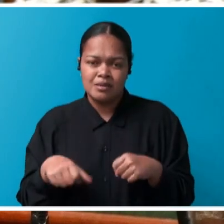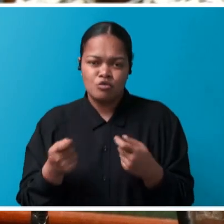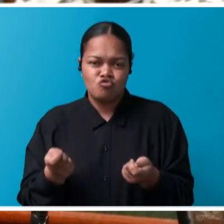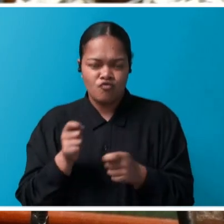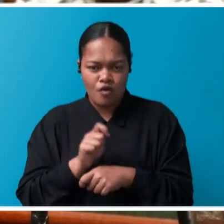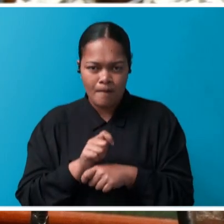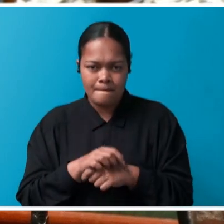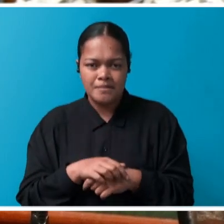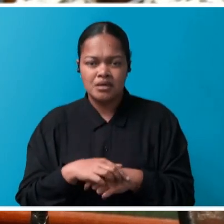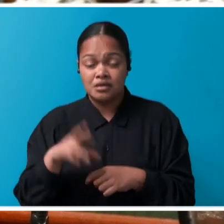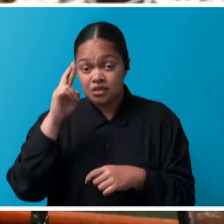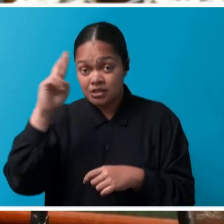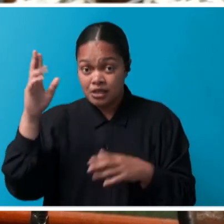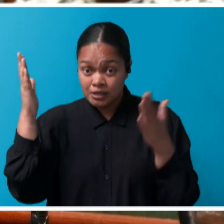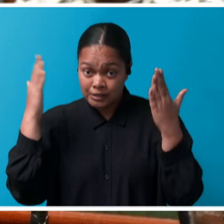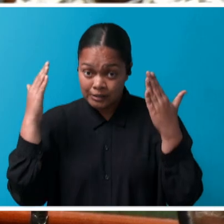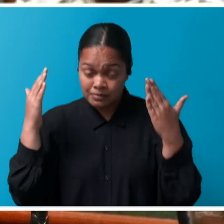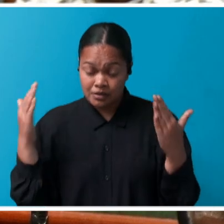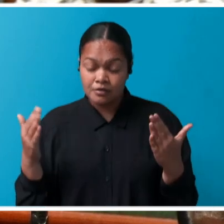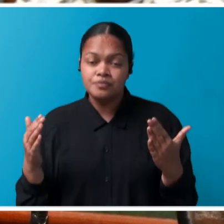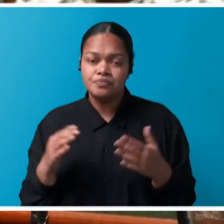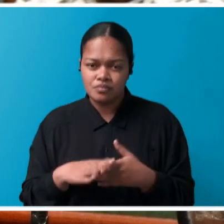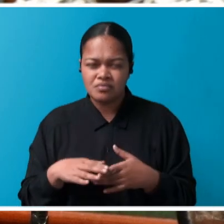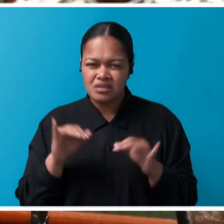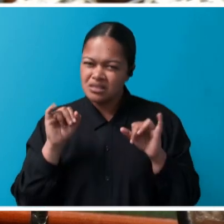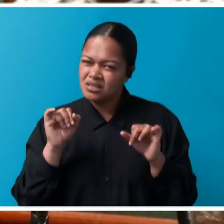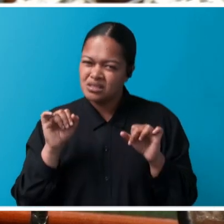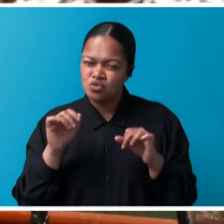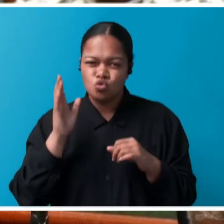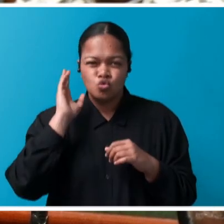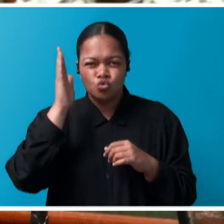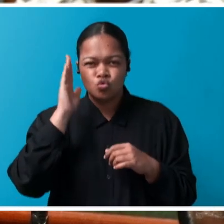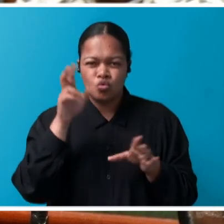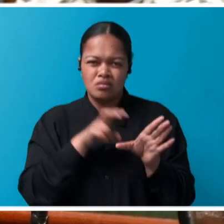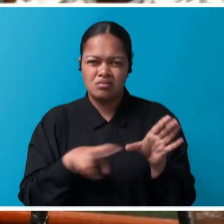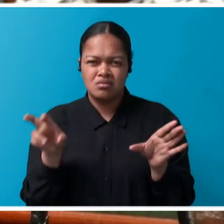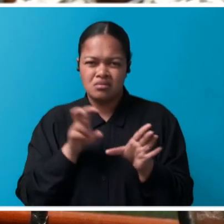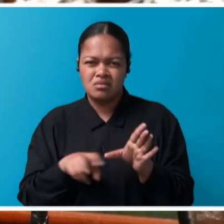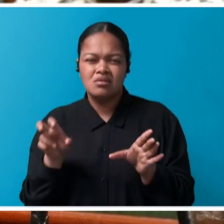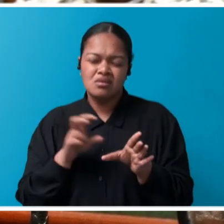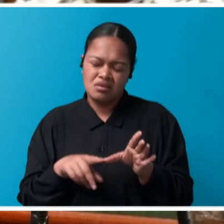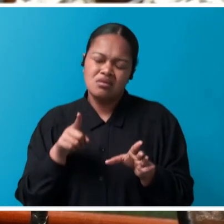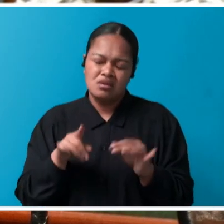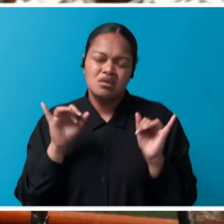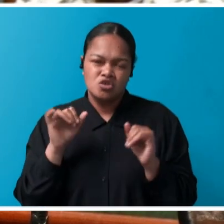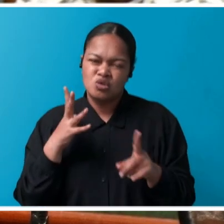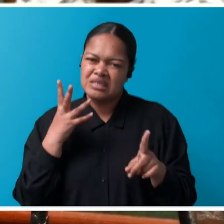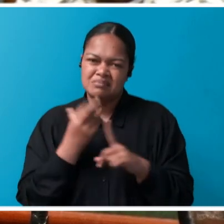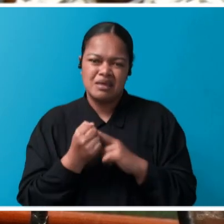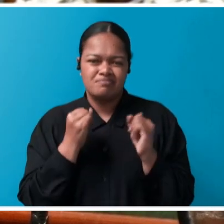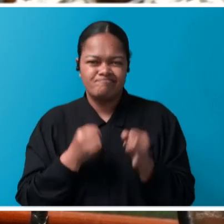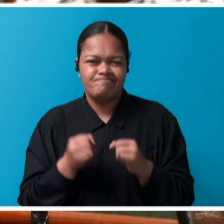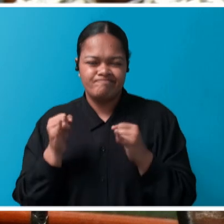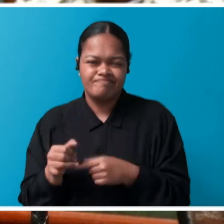Mr. Speaker, sir, the issue of school dropout is a significant concern. The education as it impacts individuals